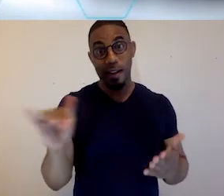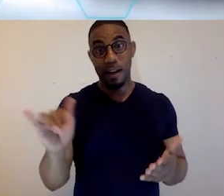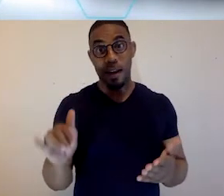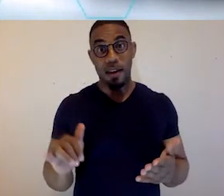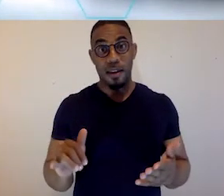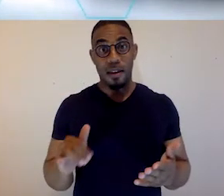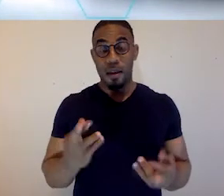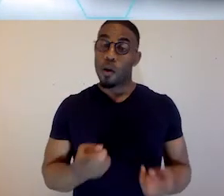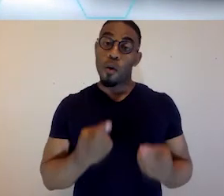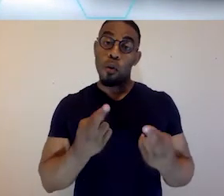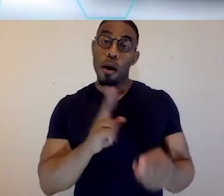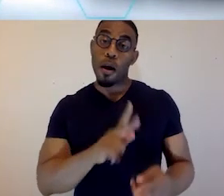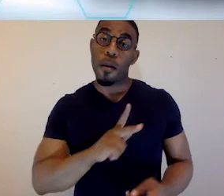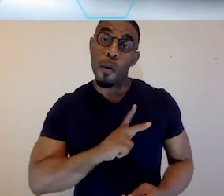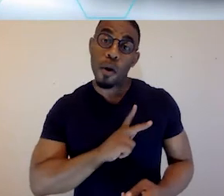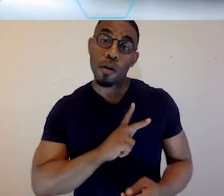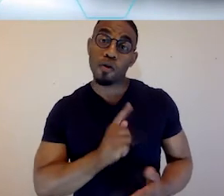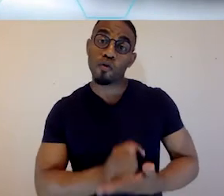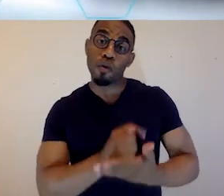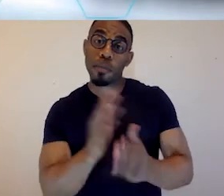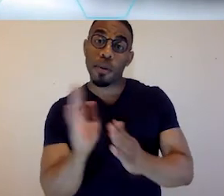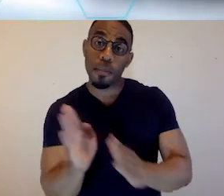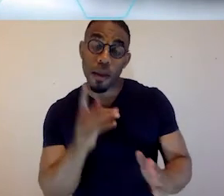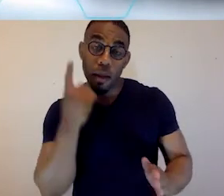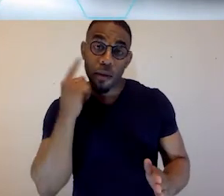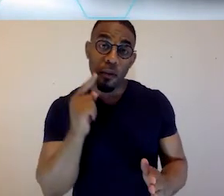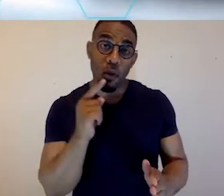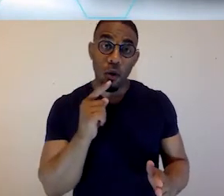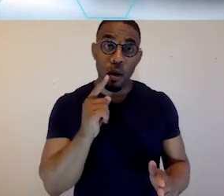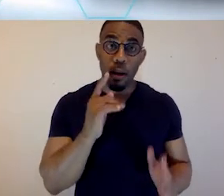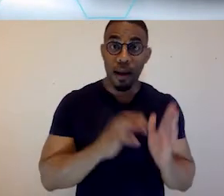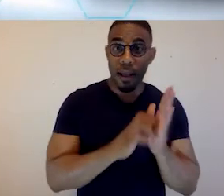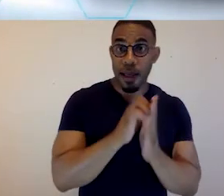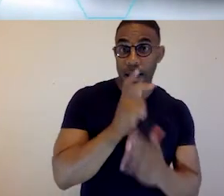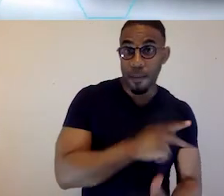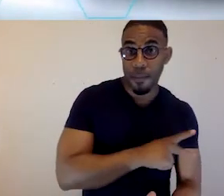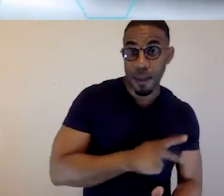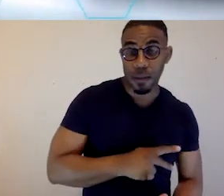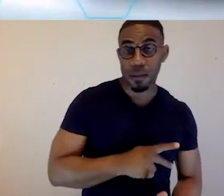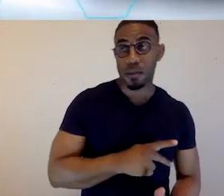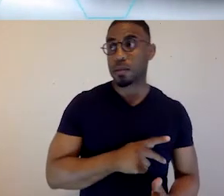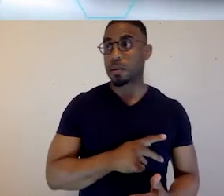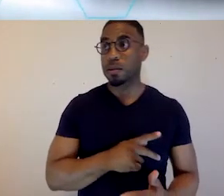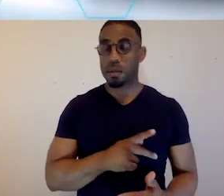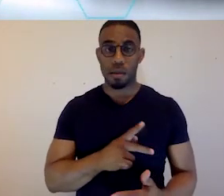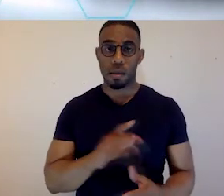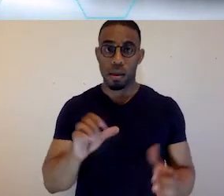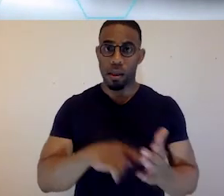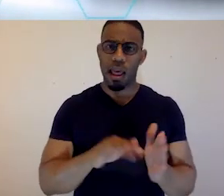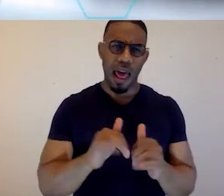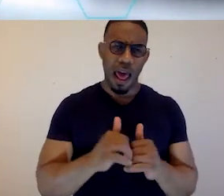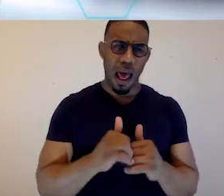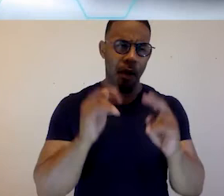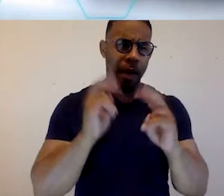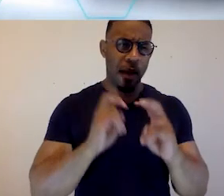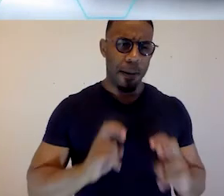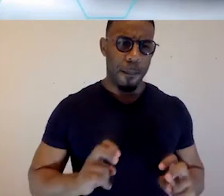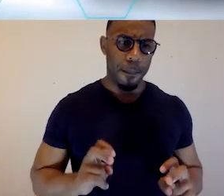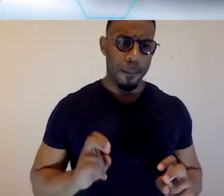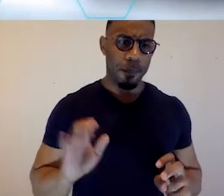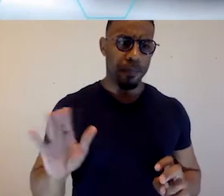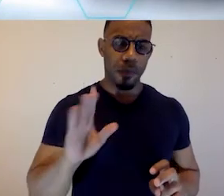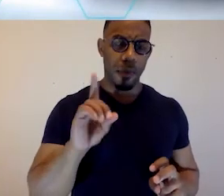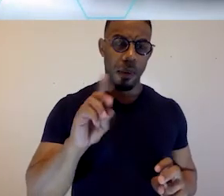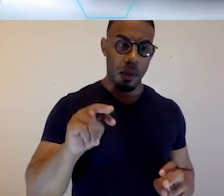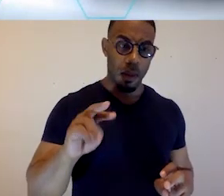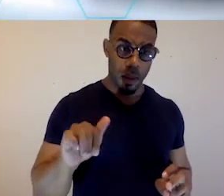like recommends personalized treatment plans for cancer patients. And it does this by analyzing their